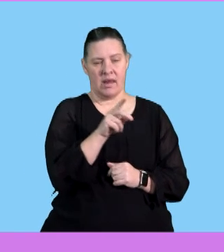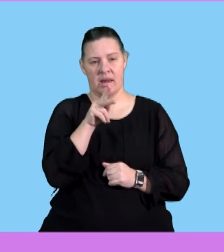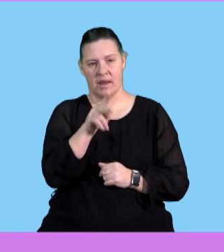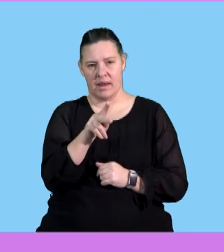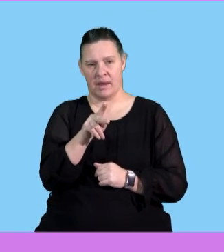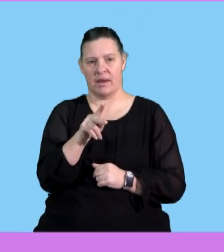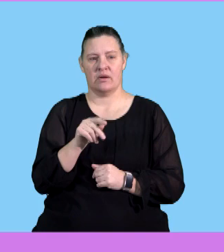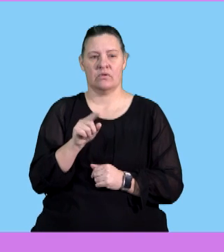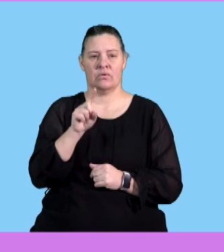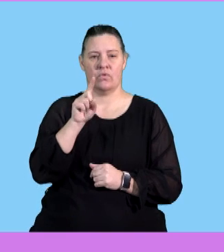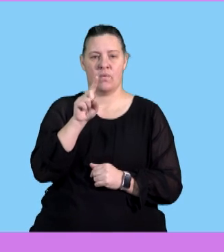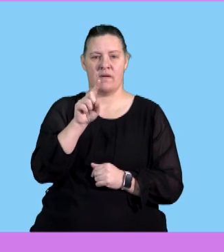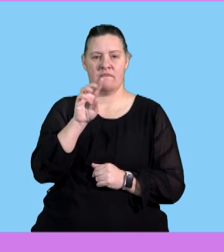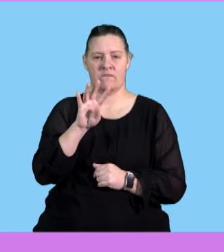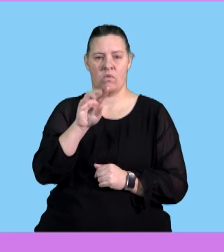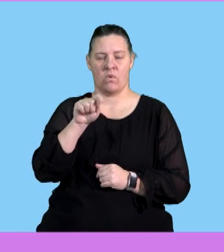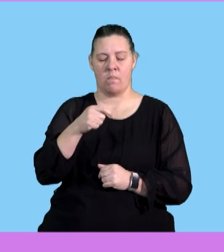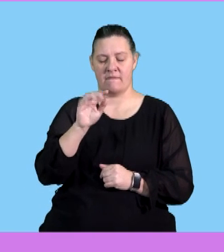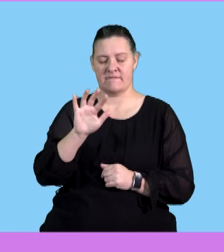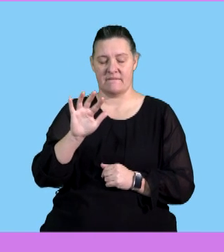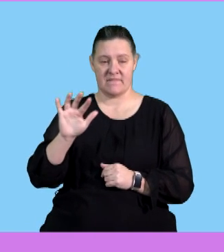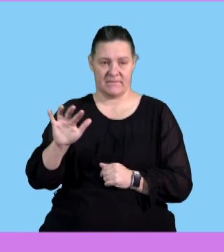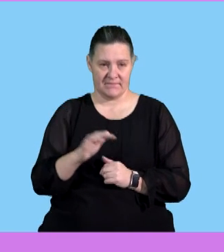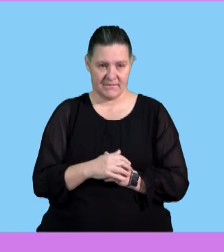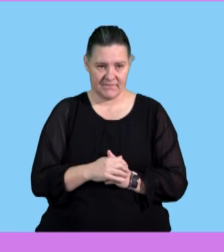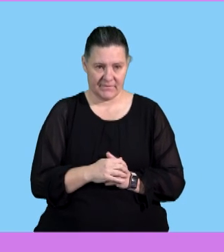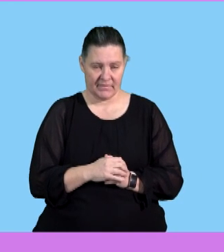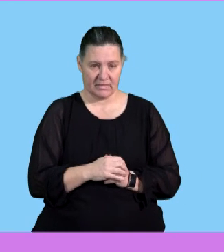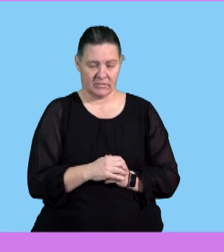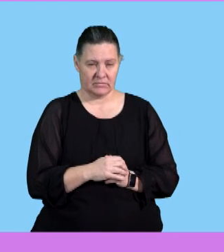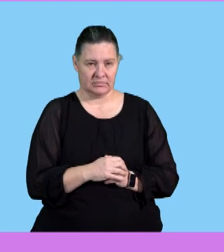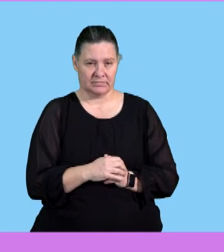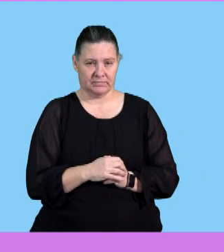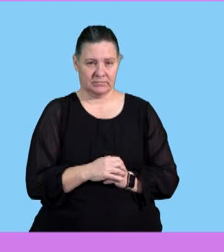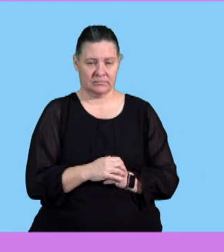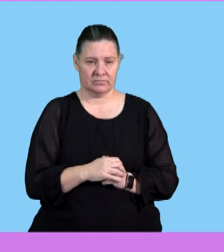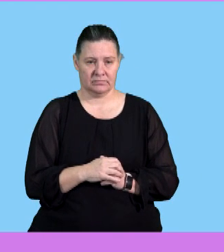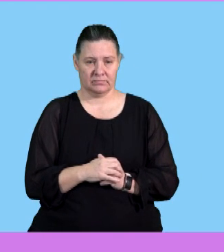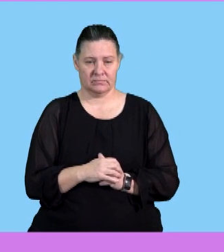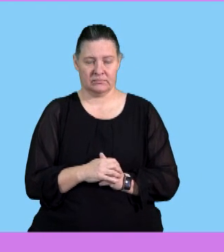$1 will be equivalent to